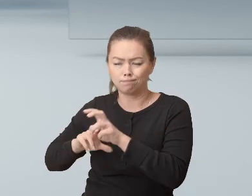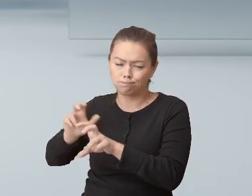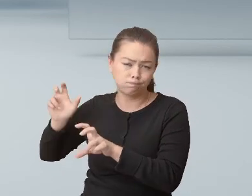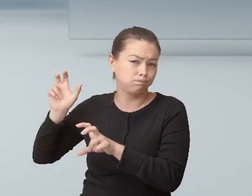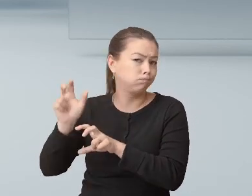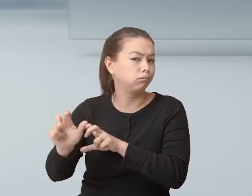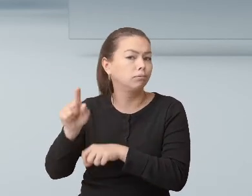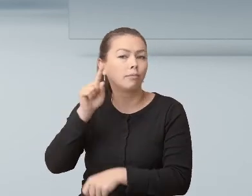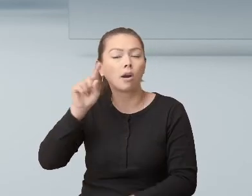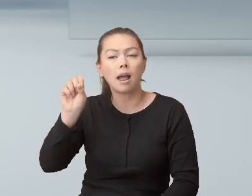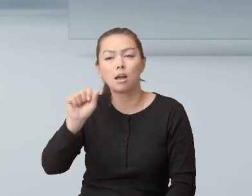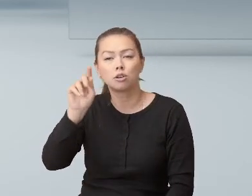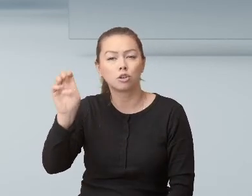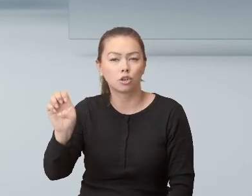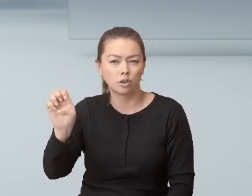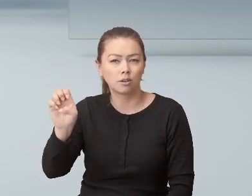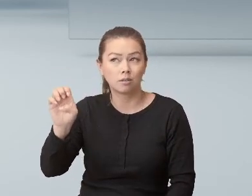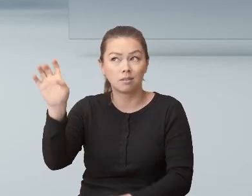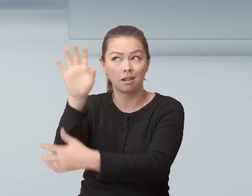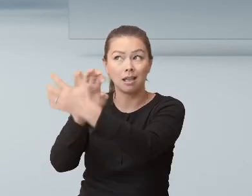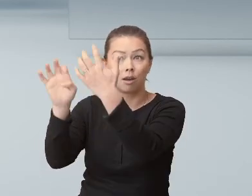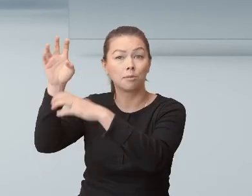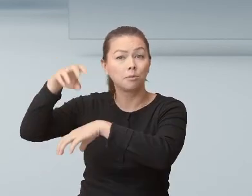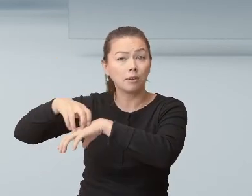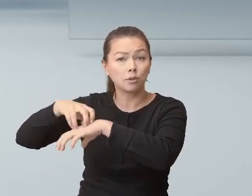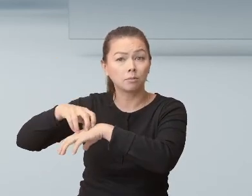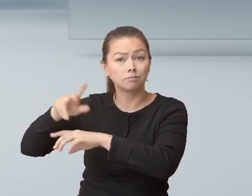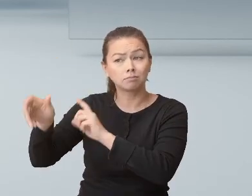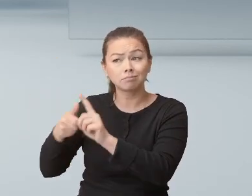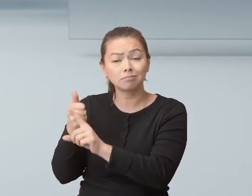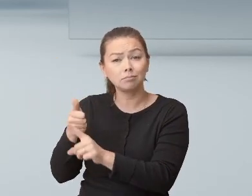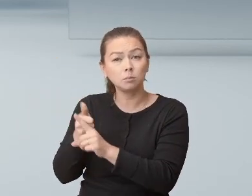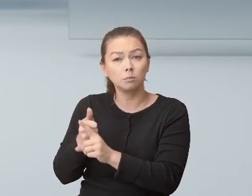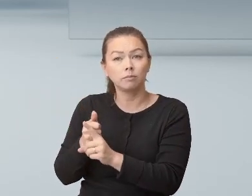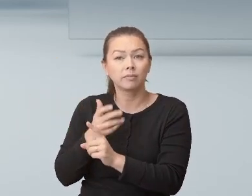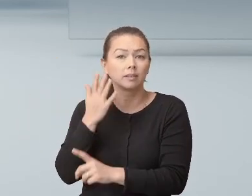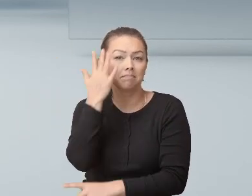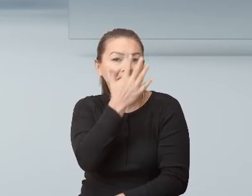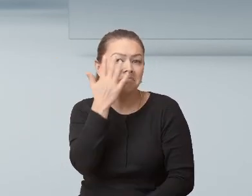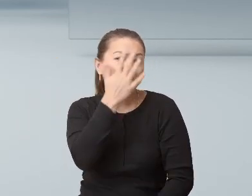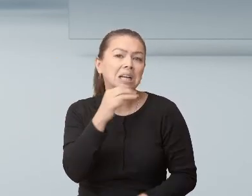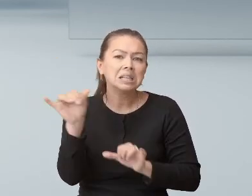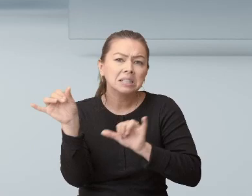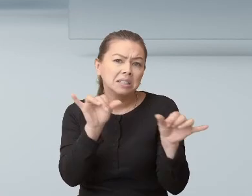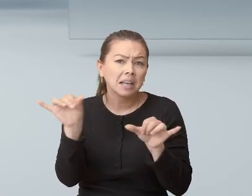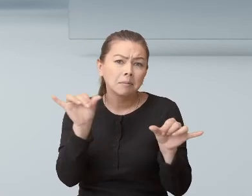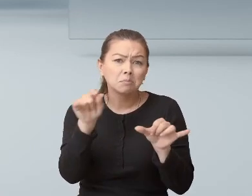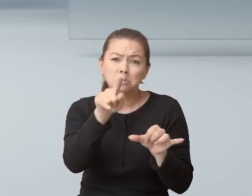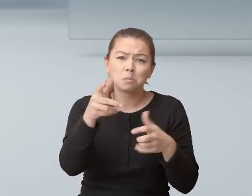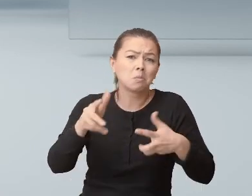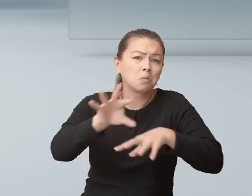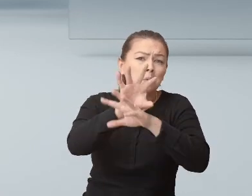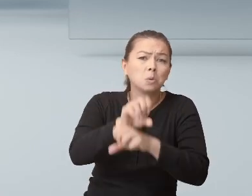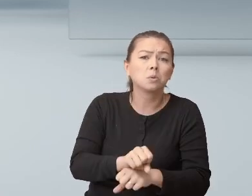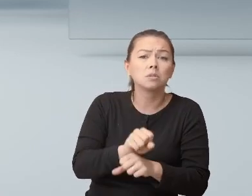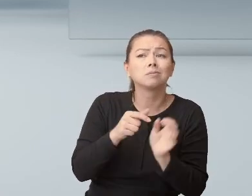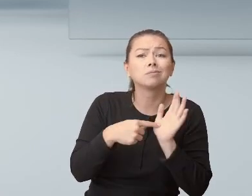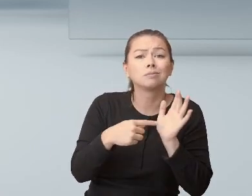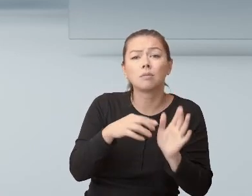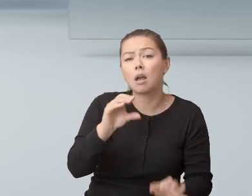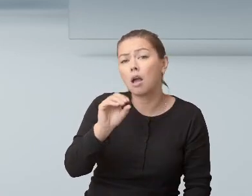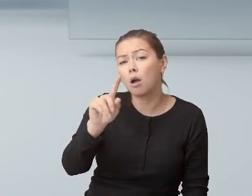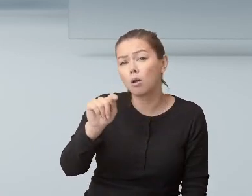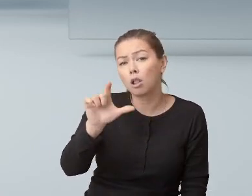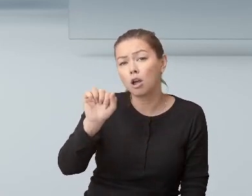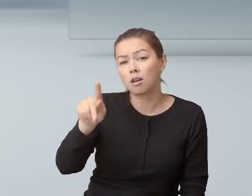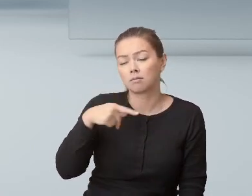cloud platform. As they both mentioned, it's a familiar interface. It looks like Outlook, so you're used to that type of thing. Copilot's